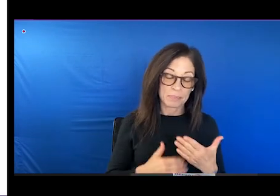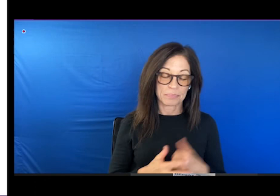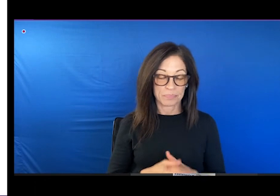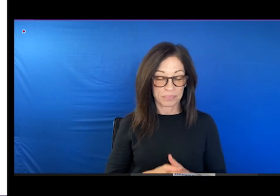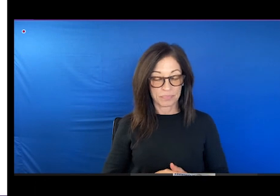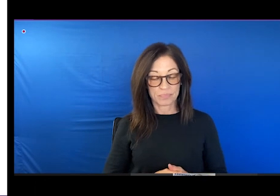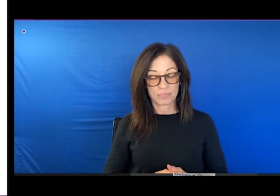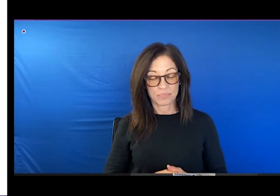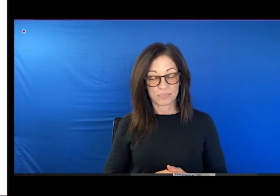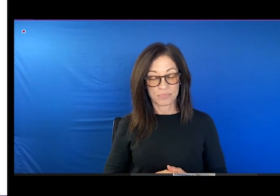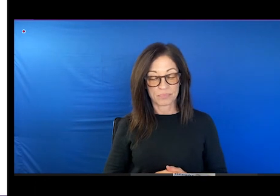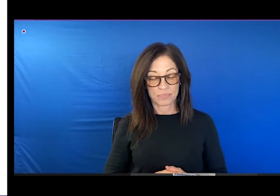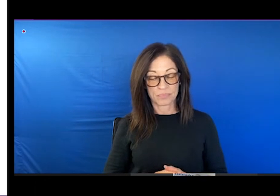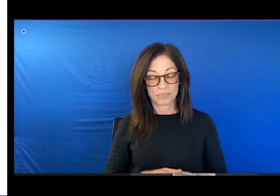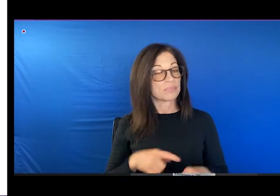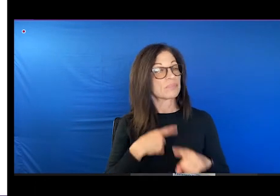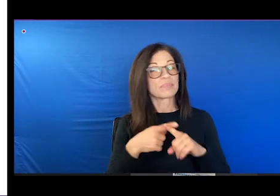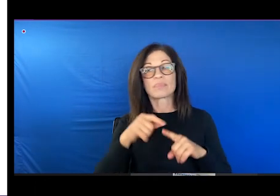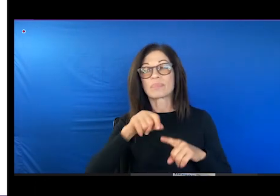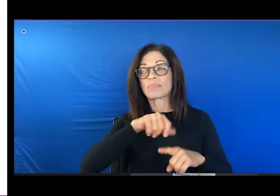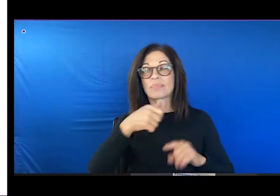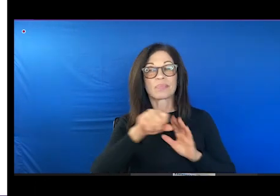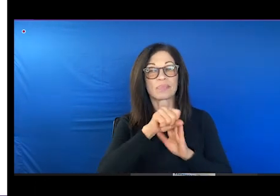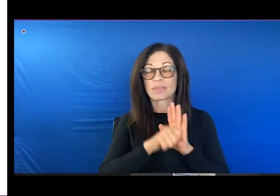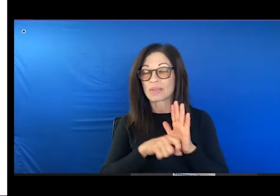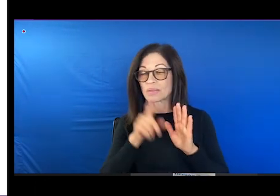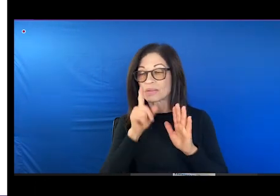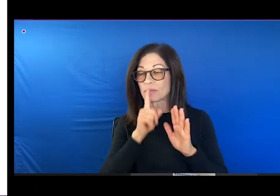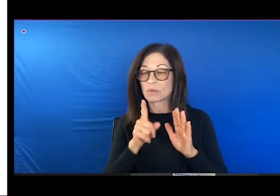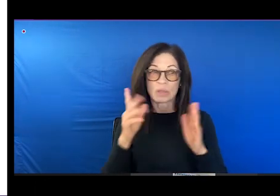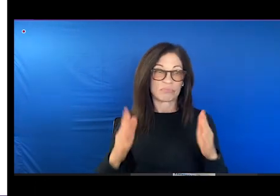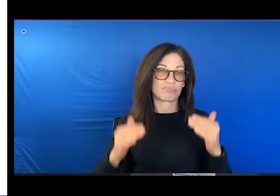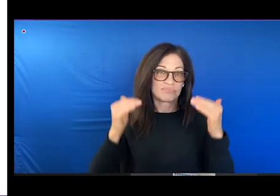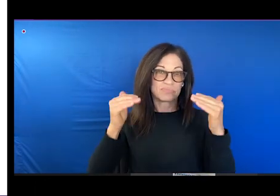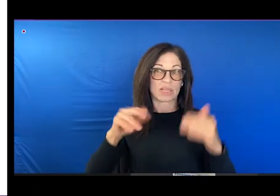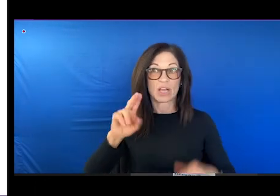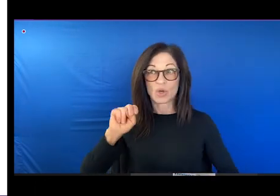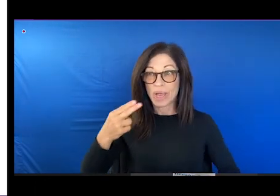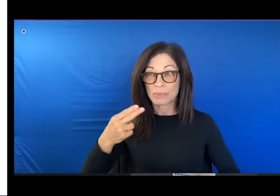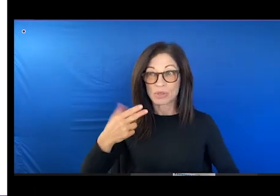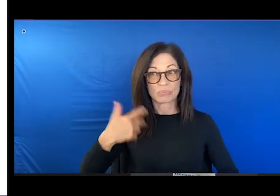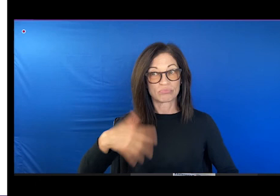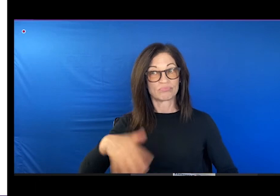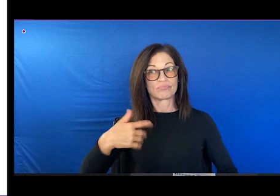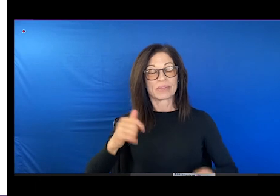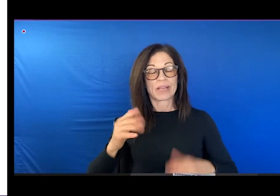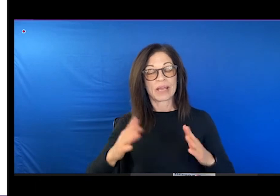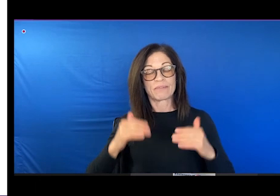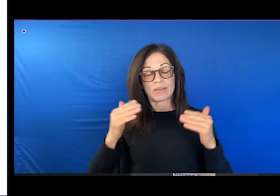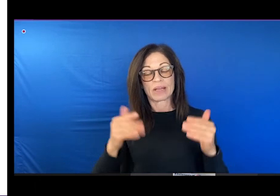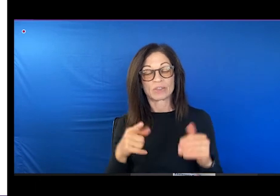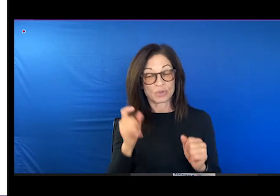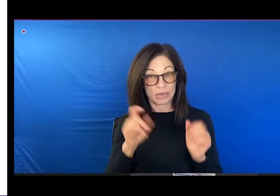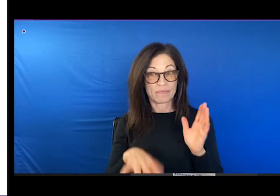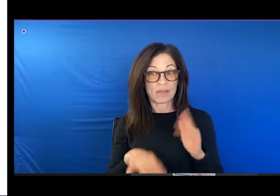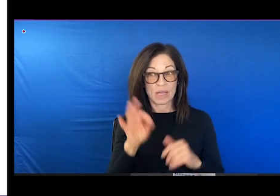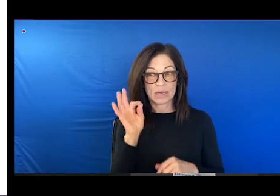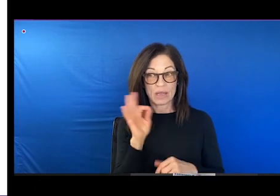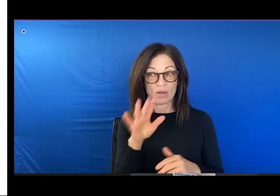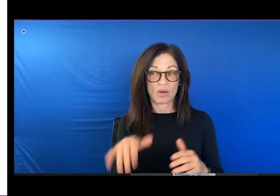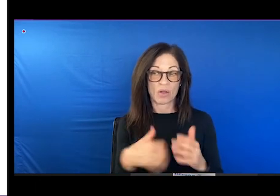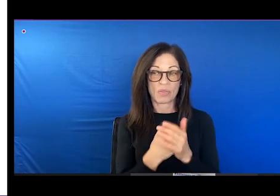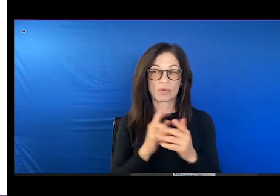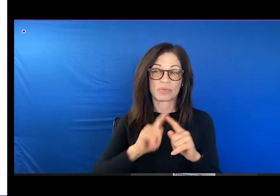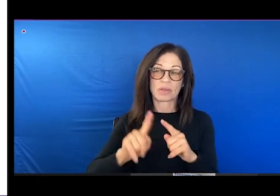has some. But then there are other states who are very much advanced. New Hampshire's pretty advanced. You